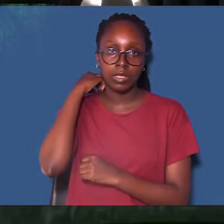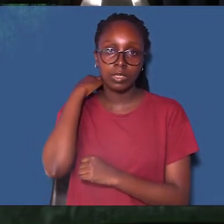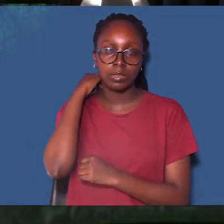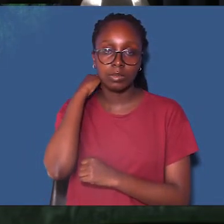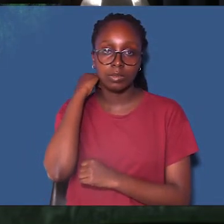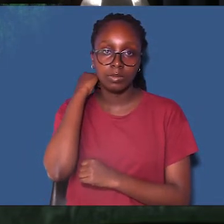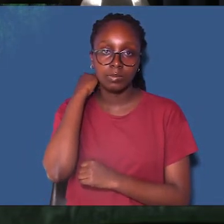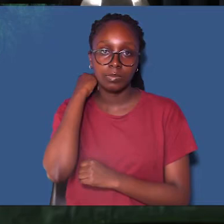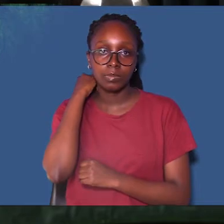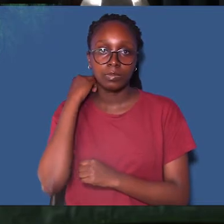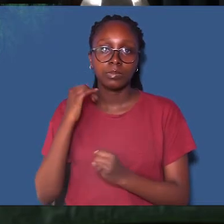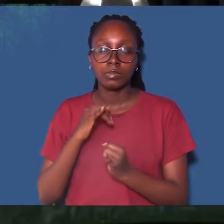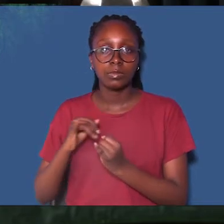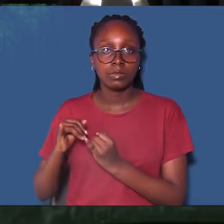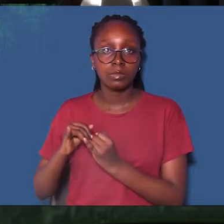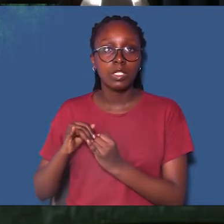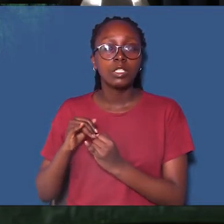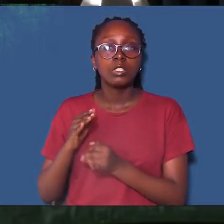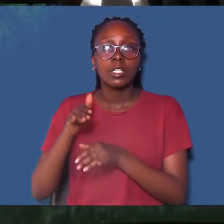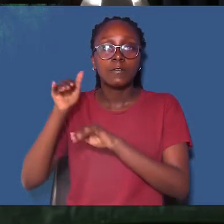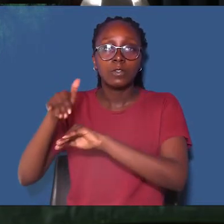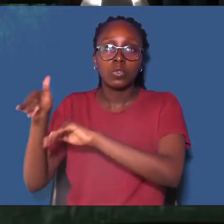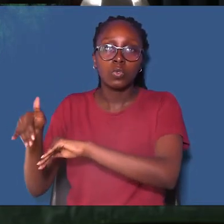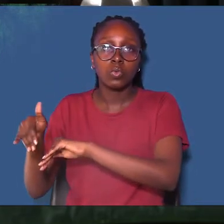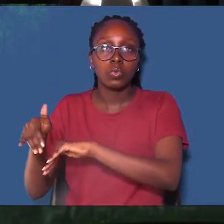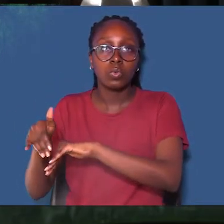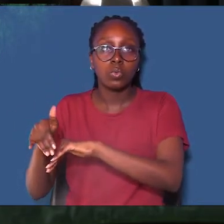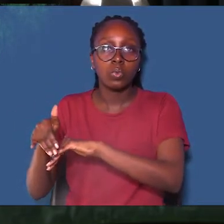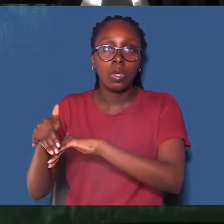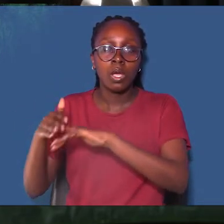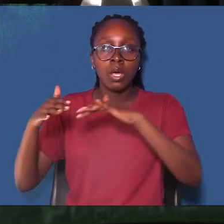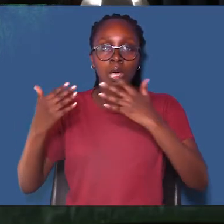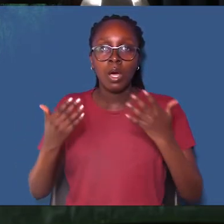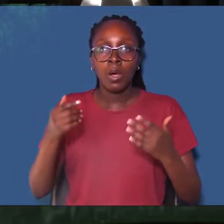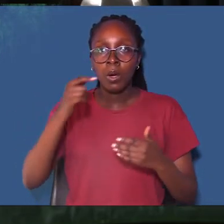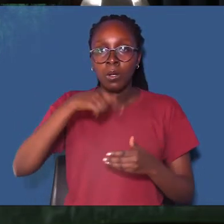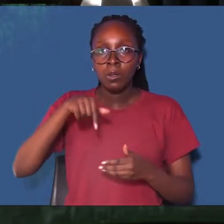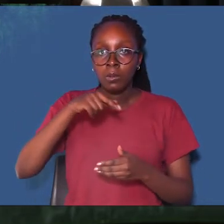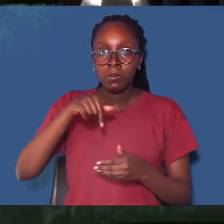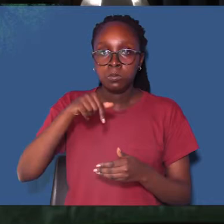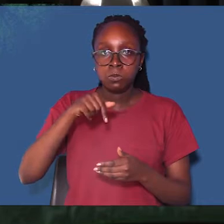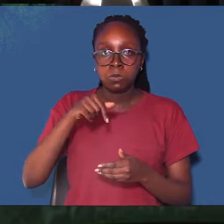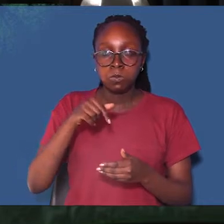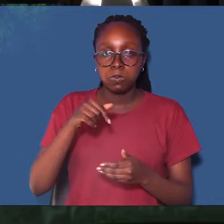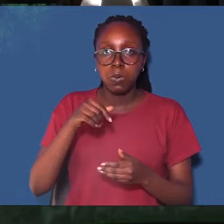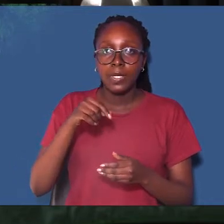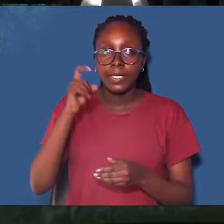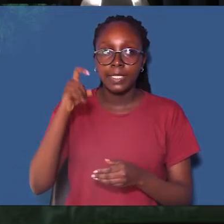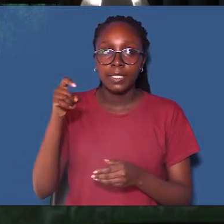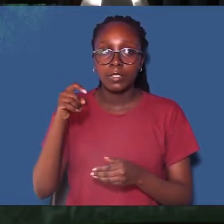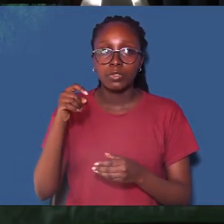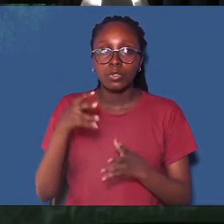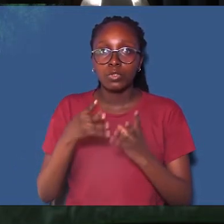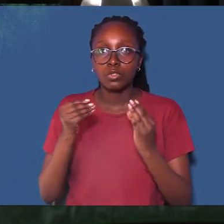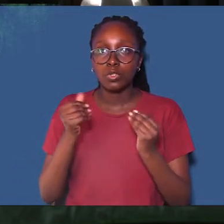it is in the way that we actually deal with suffering, that we